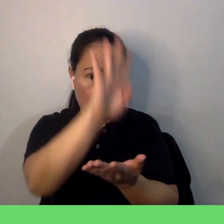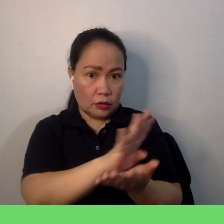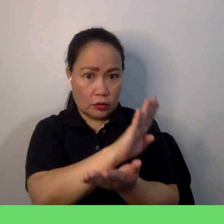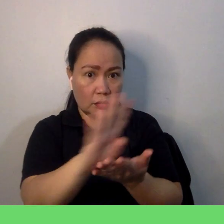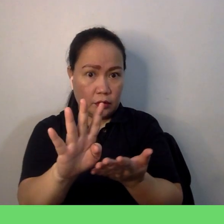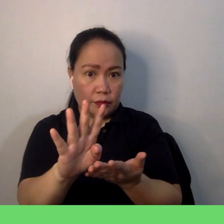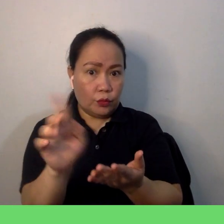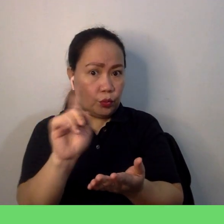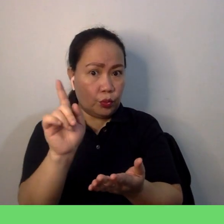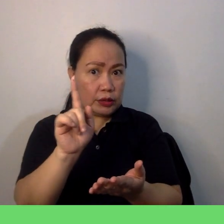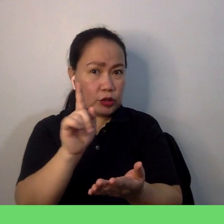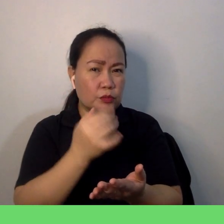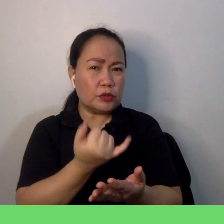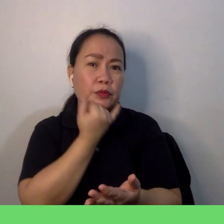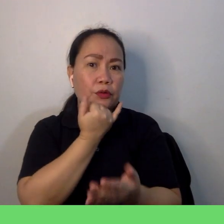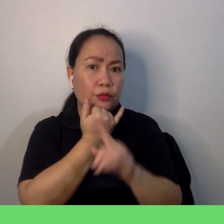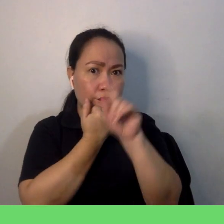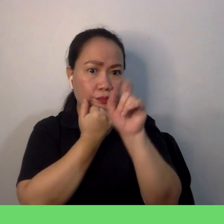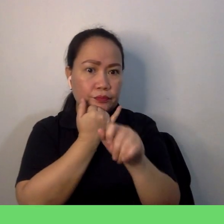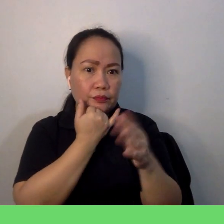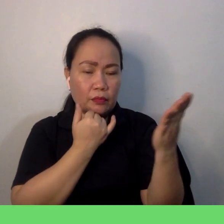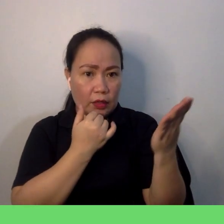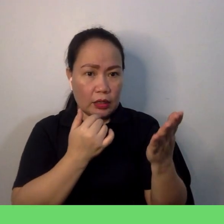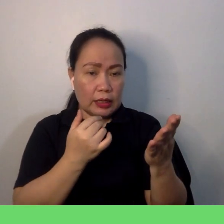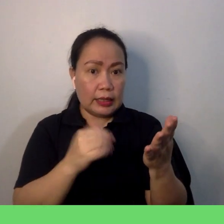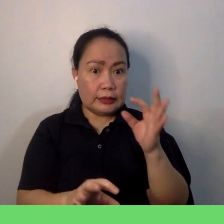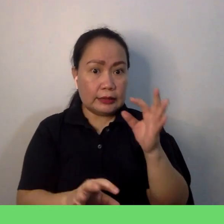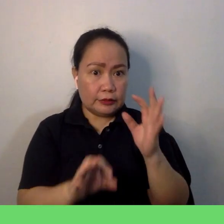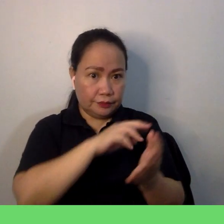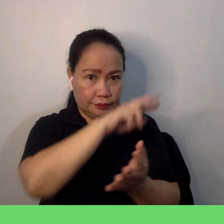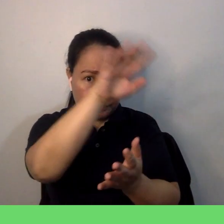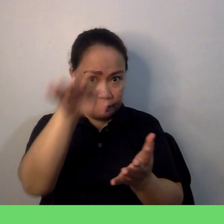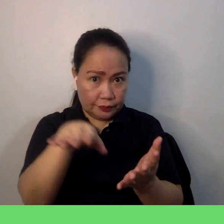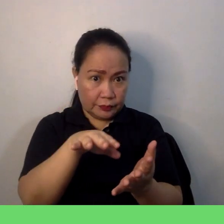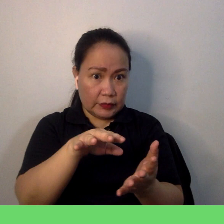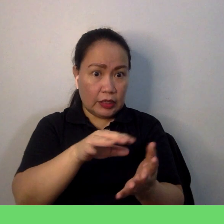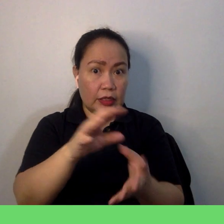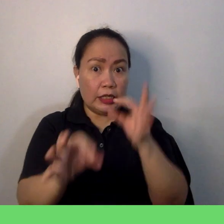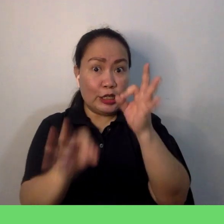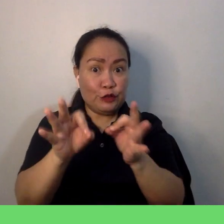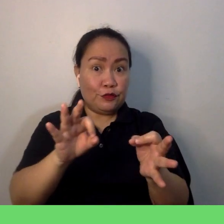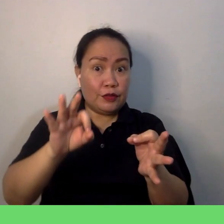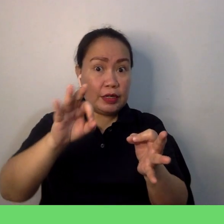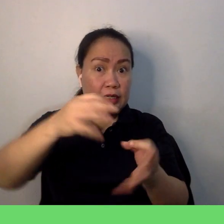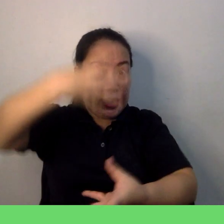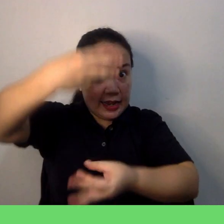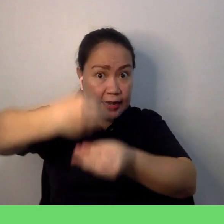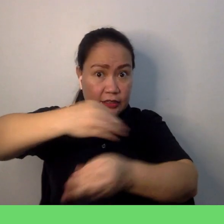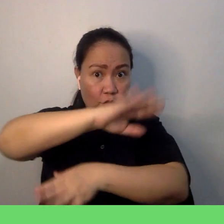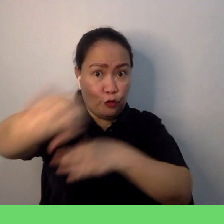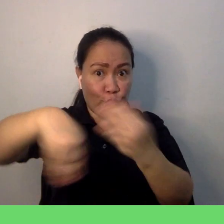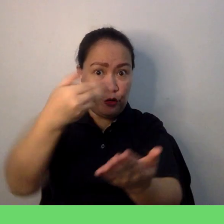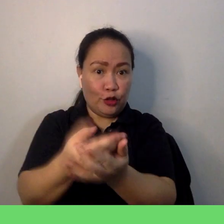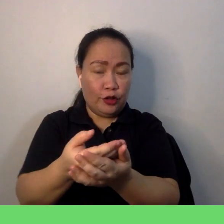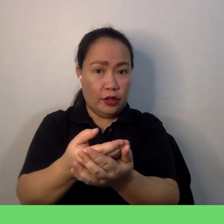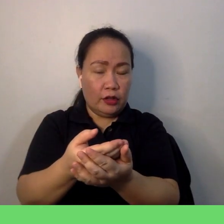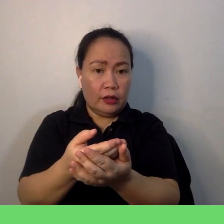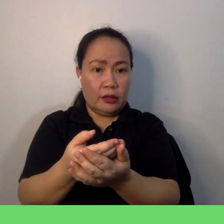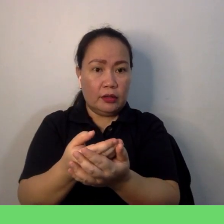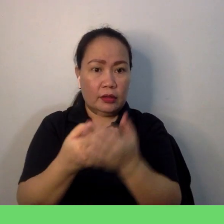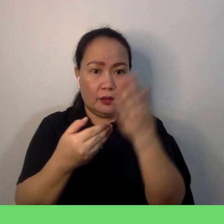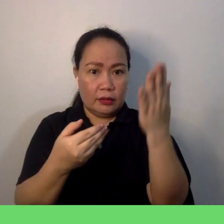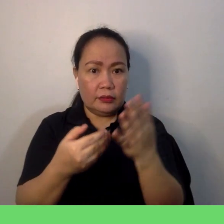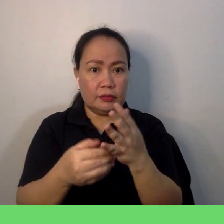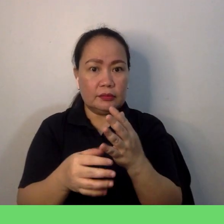Okay, so, as you can see, if we will add all the percentages of the given data by